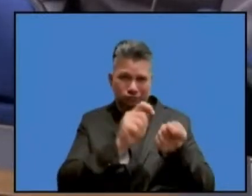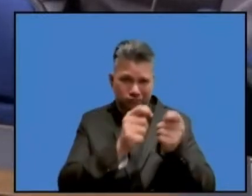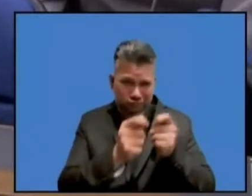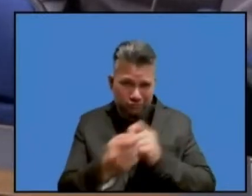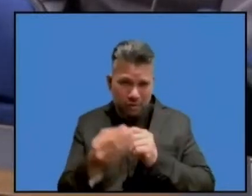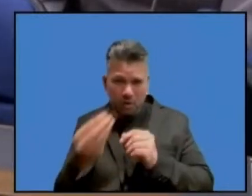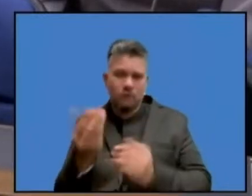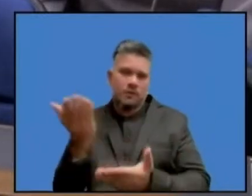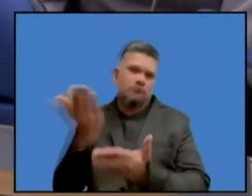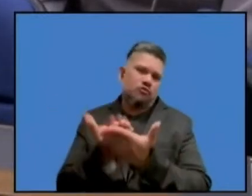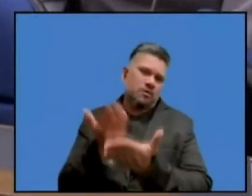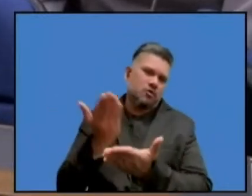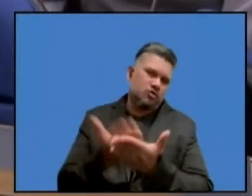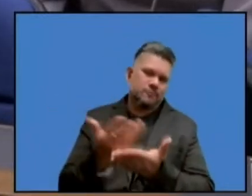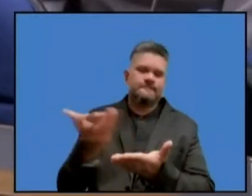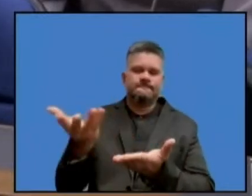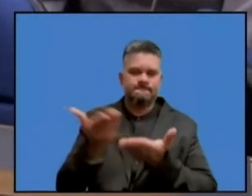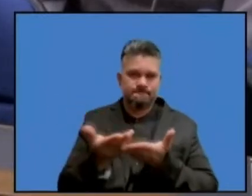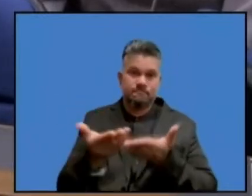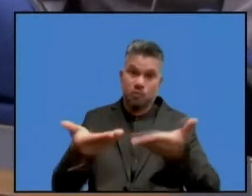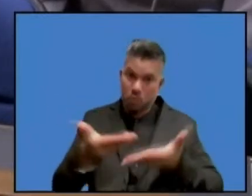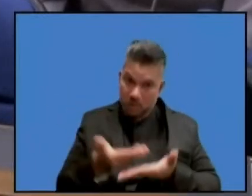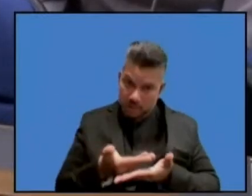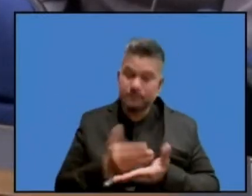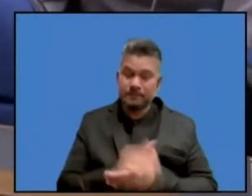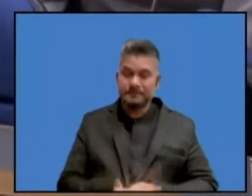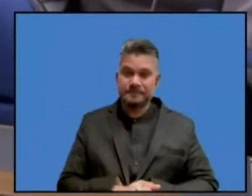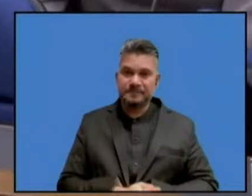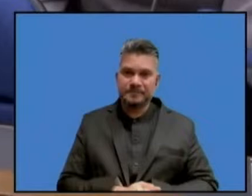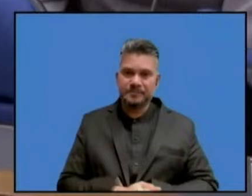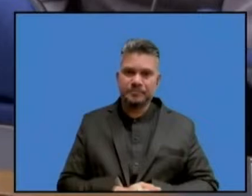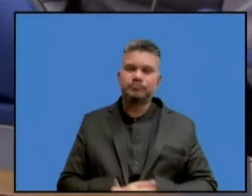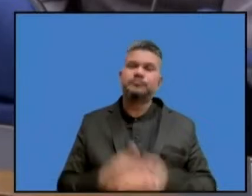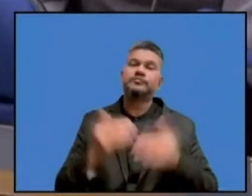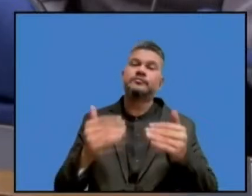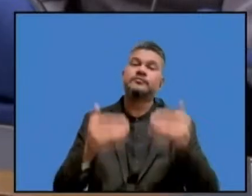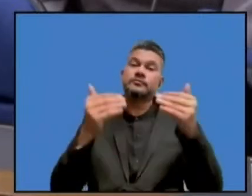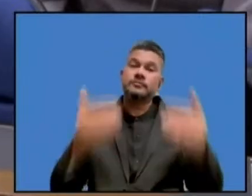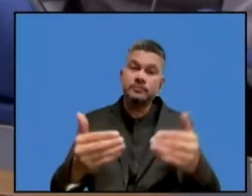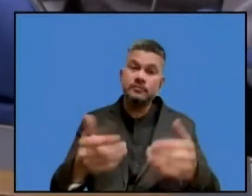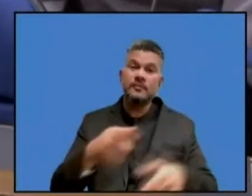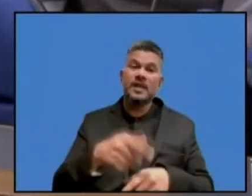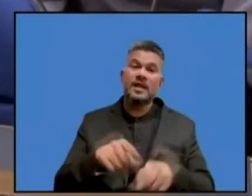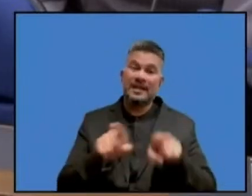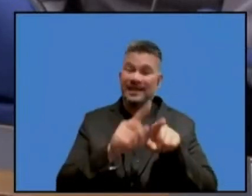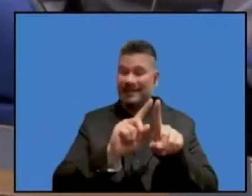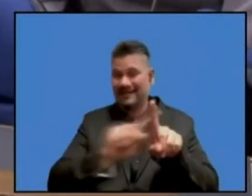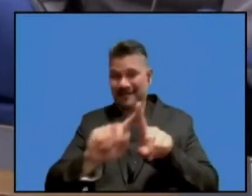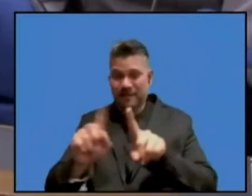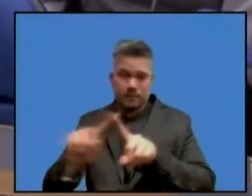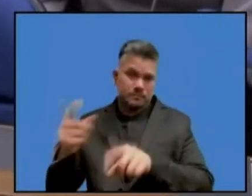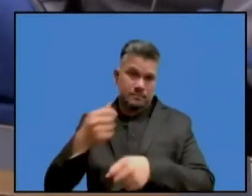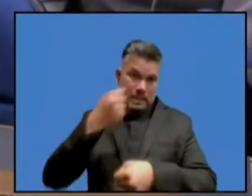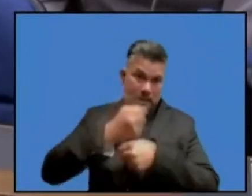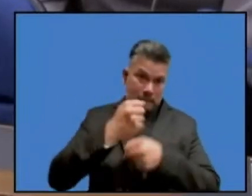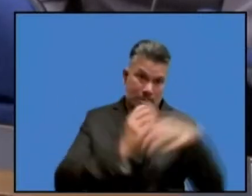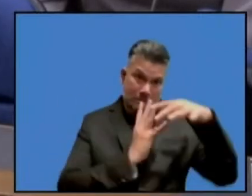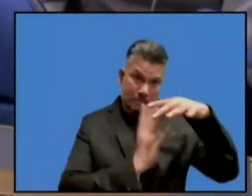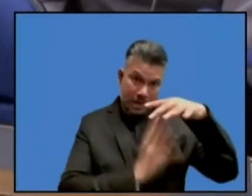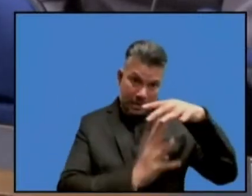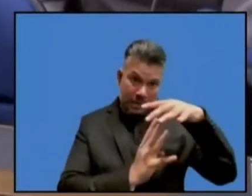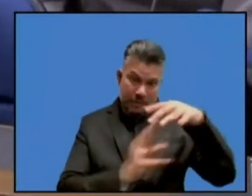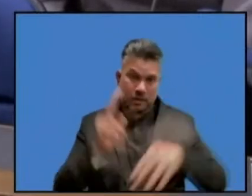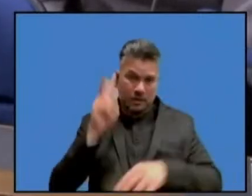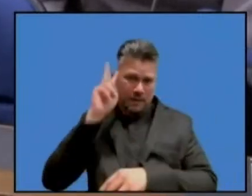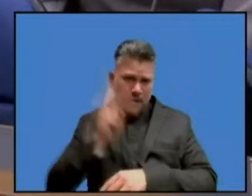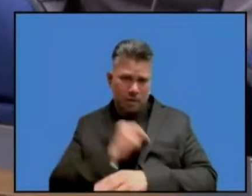migration governance in the coming period. In terms of labor migration, Vietnam published 2 studies in December